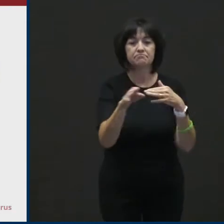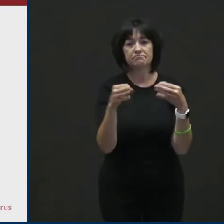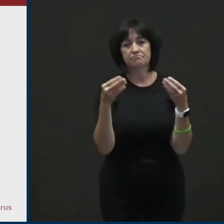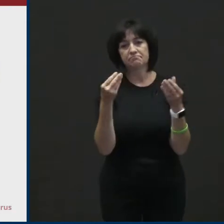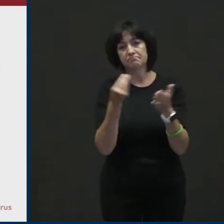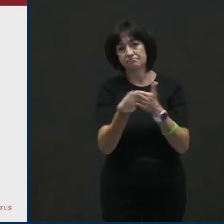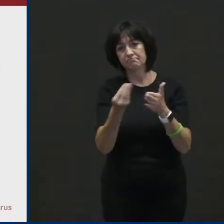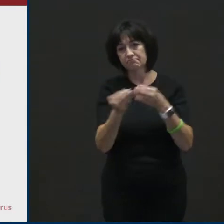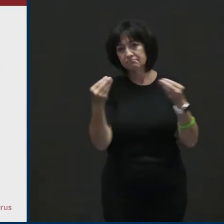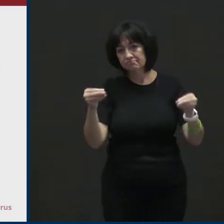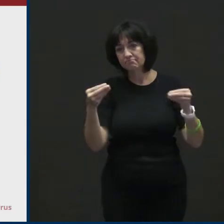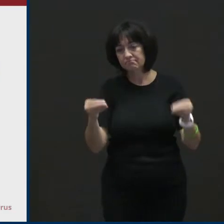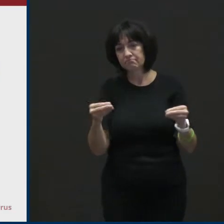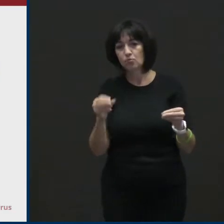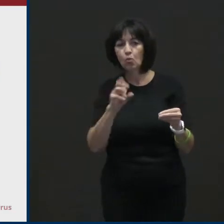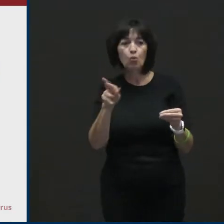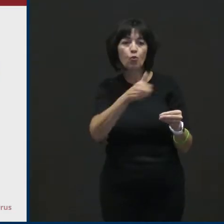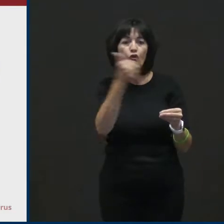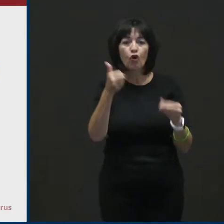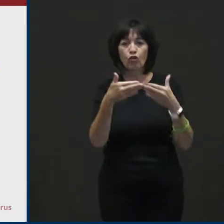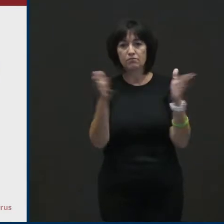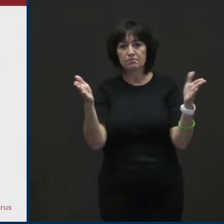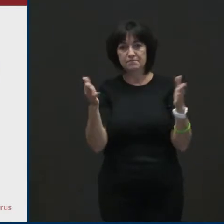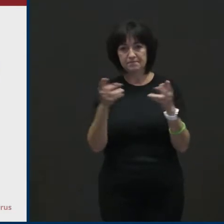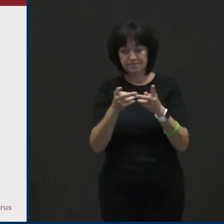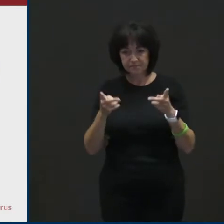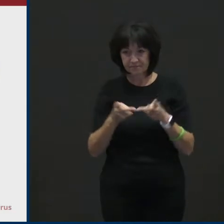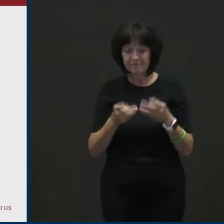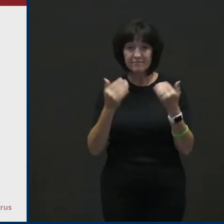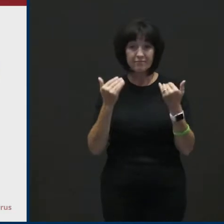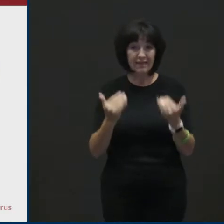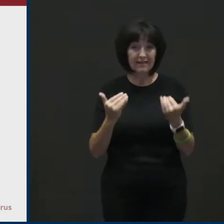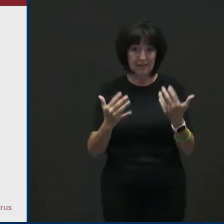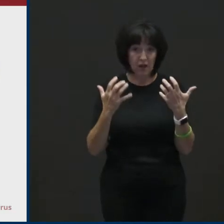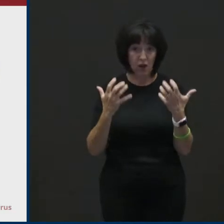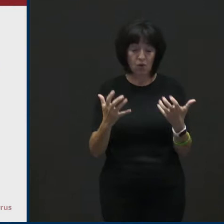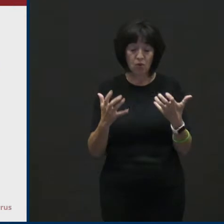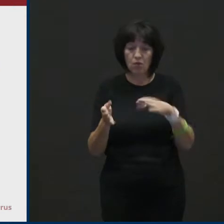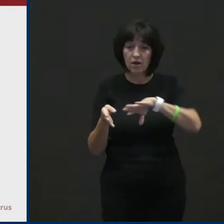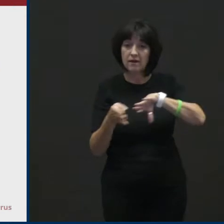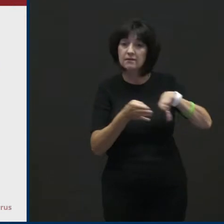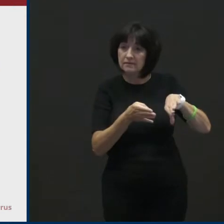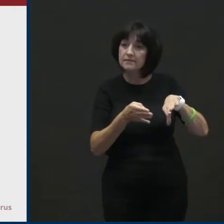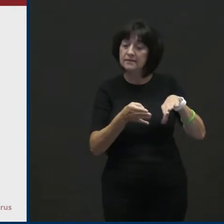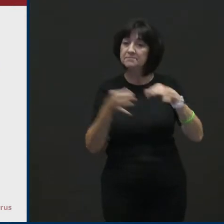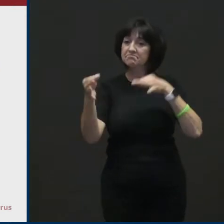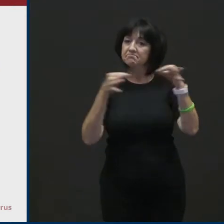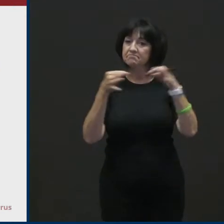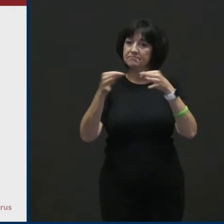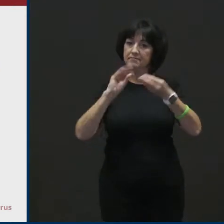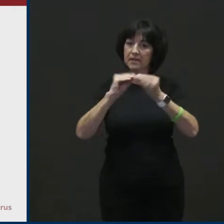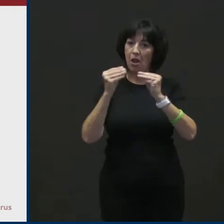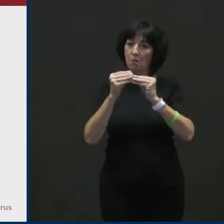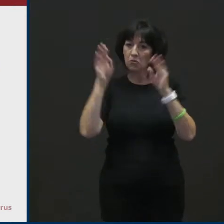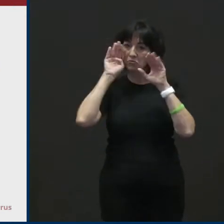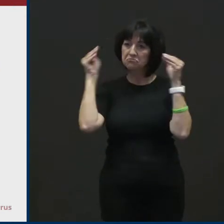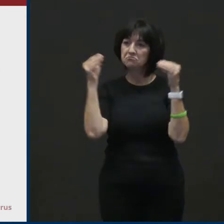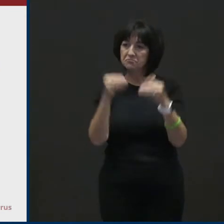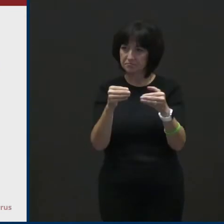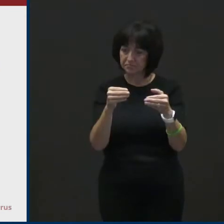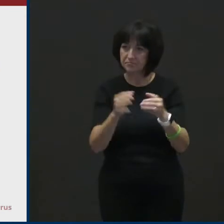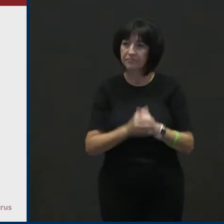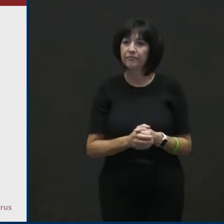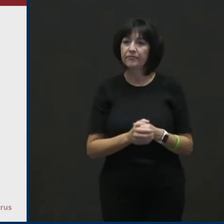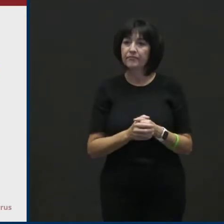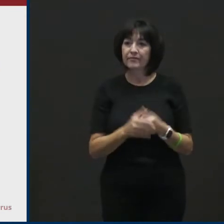the data dashboard. We're up close to 17,000 cases now since the early days of